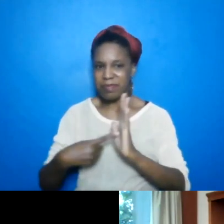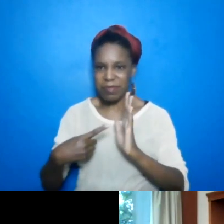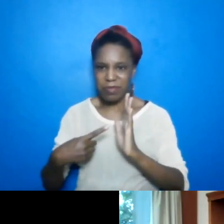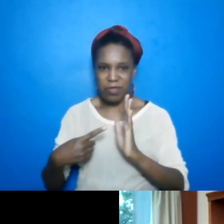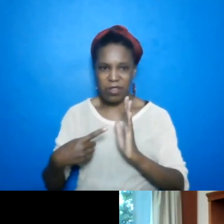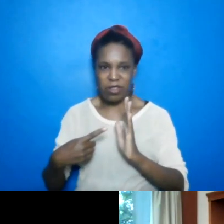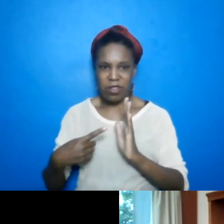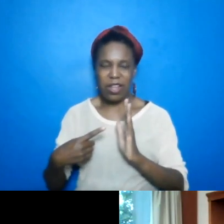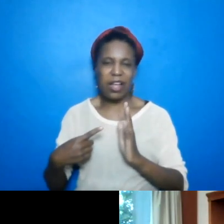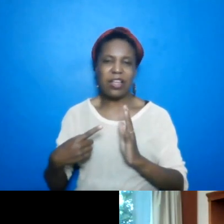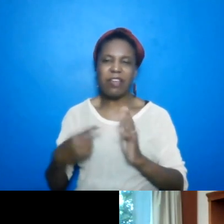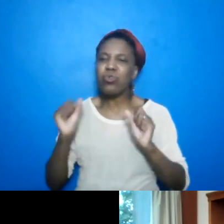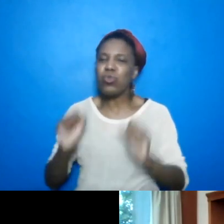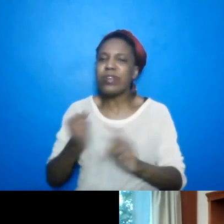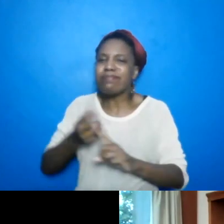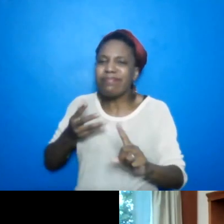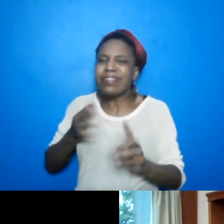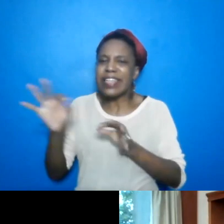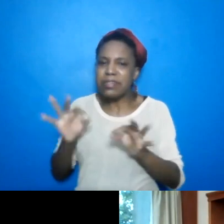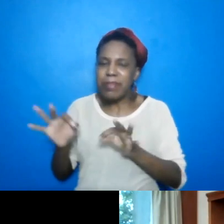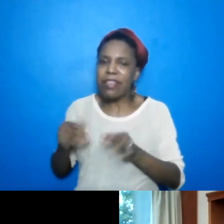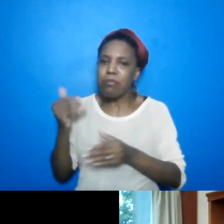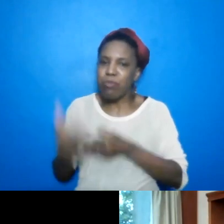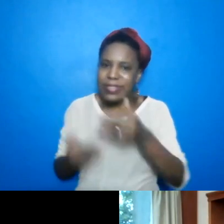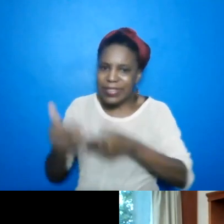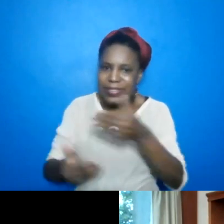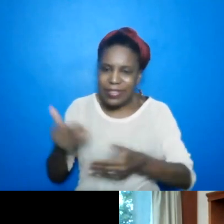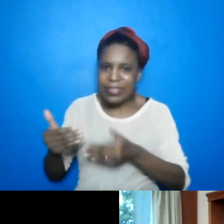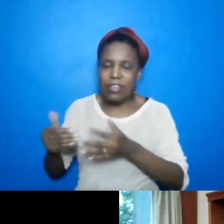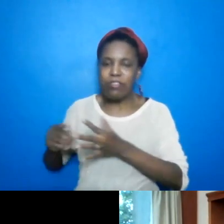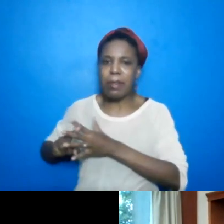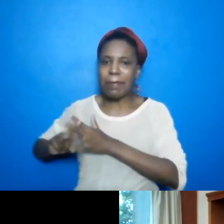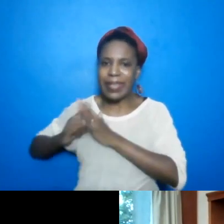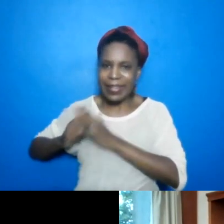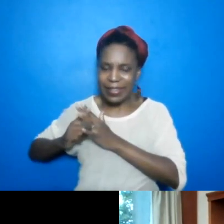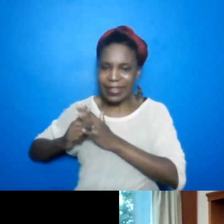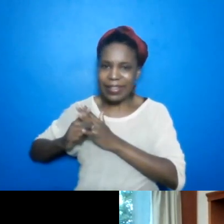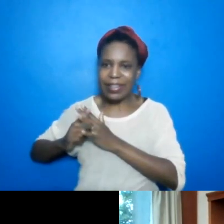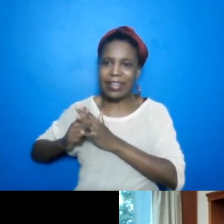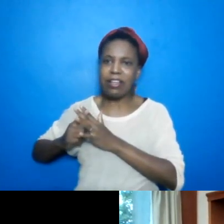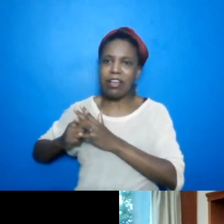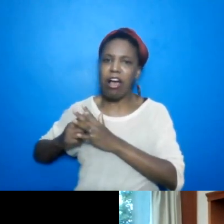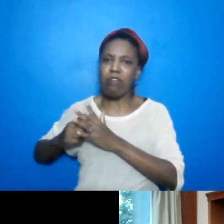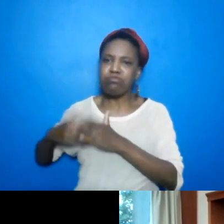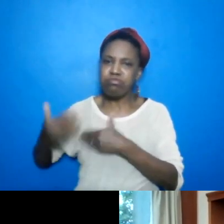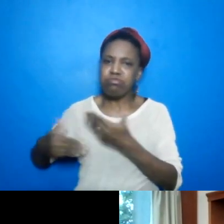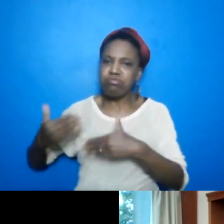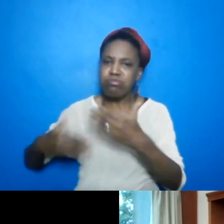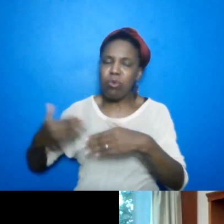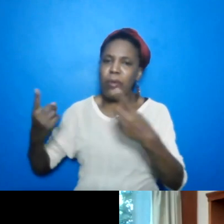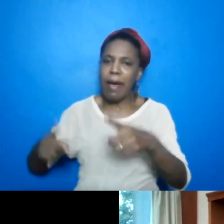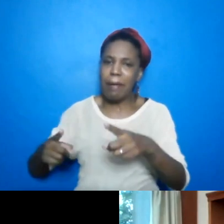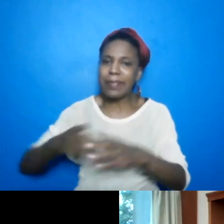And I'm especially interested in what kind of agreements come out of this process.